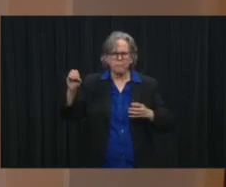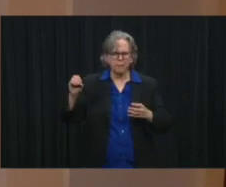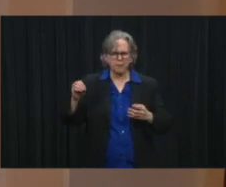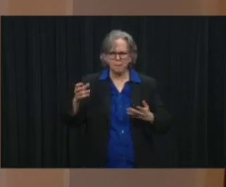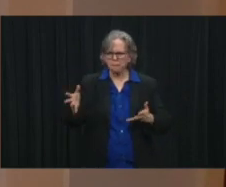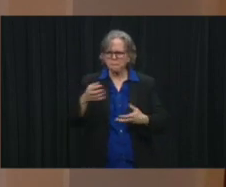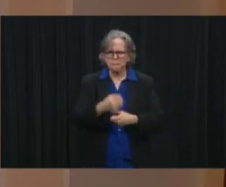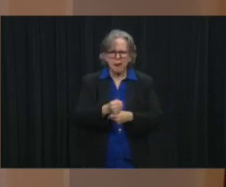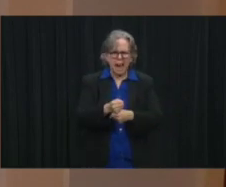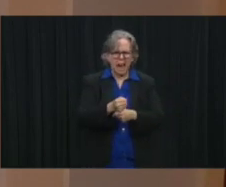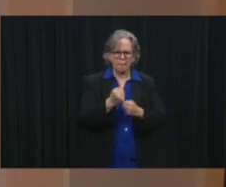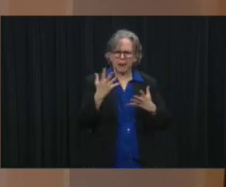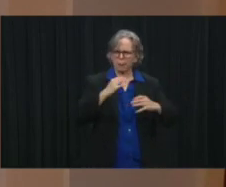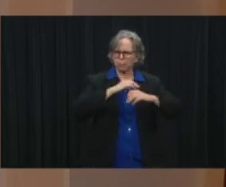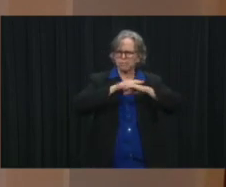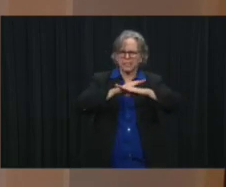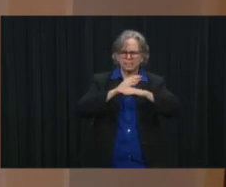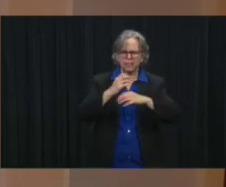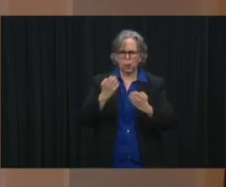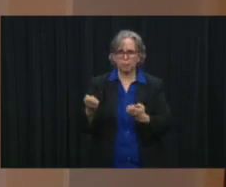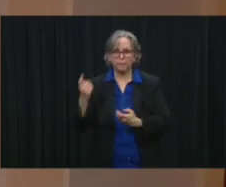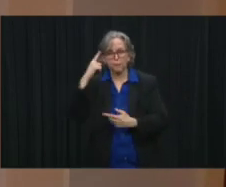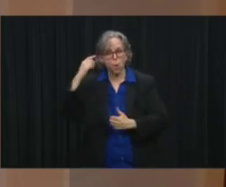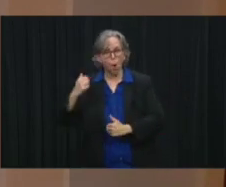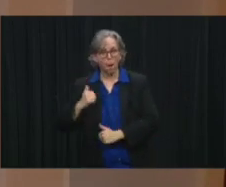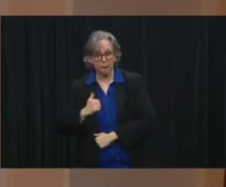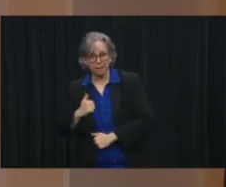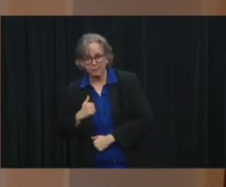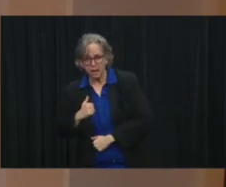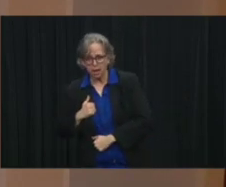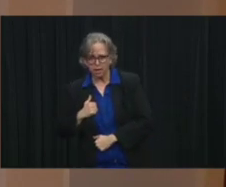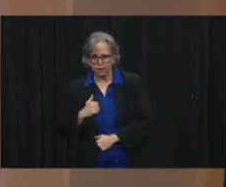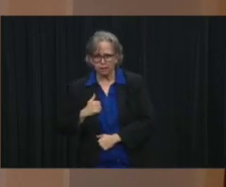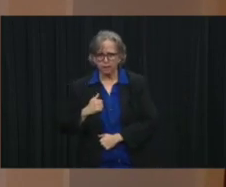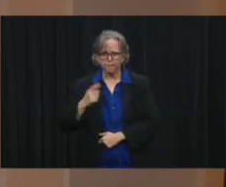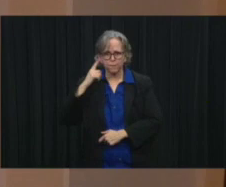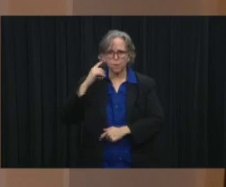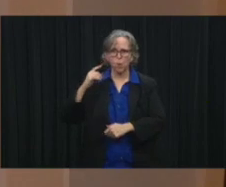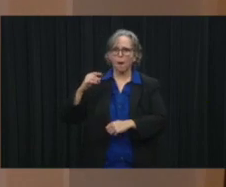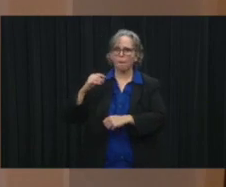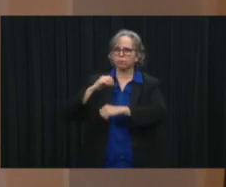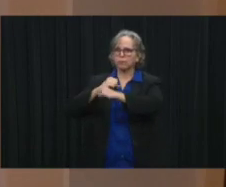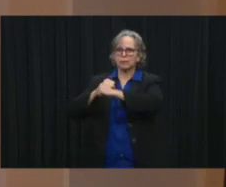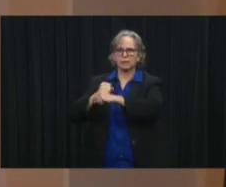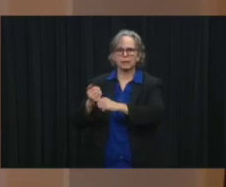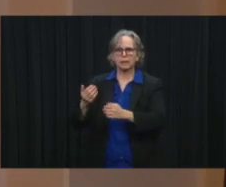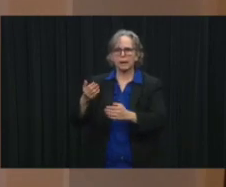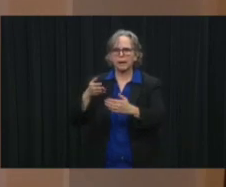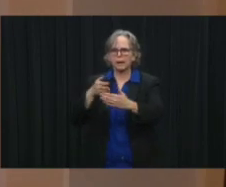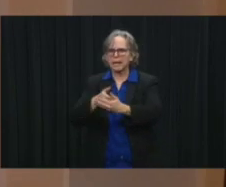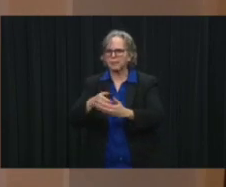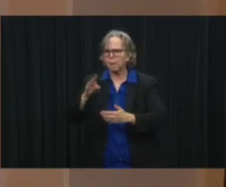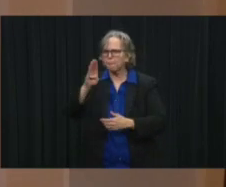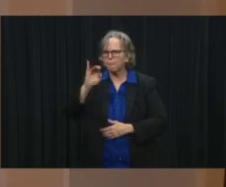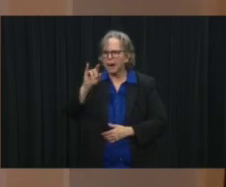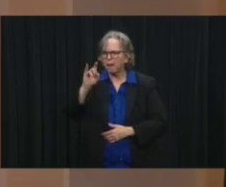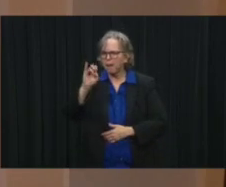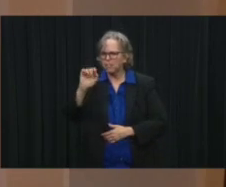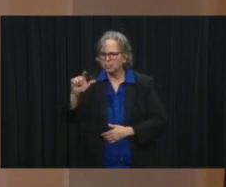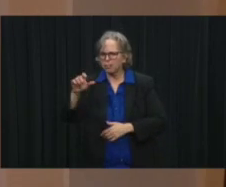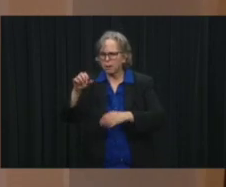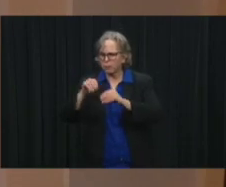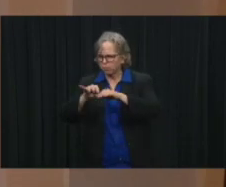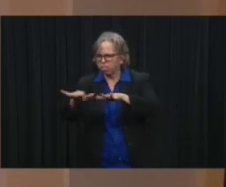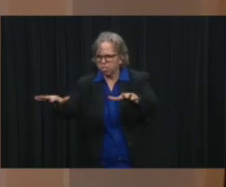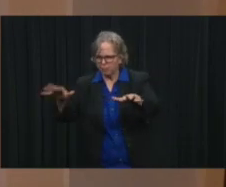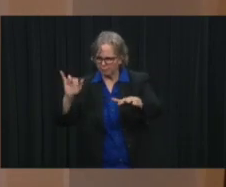for the military, for protecting against biological attack. They've built new